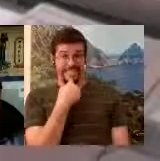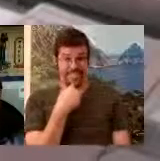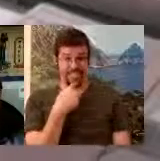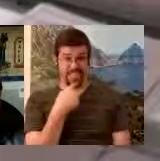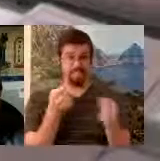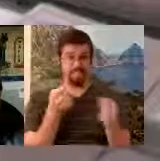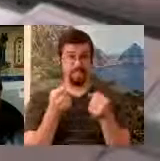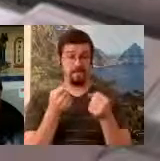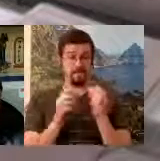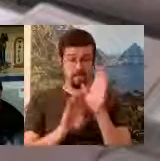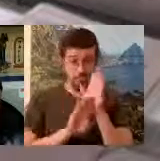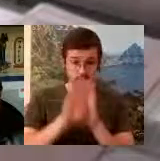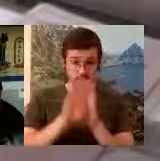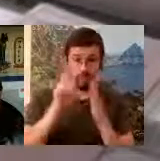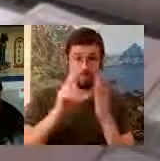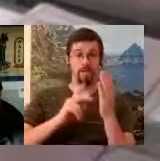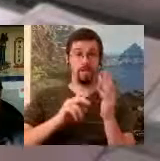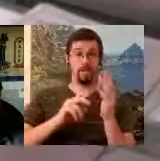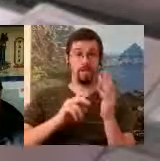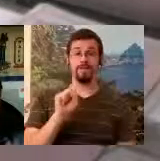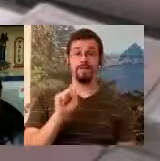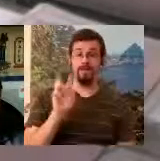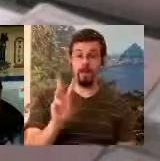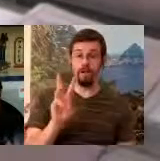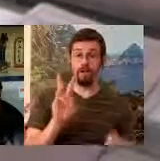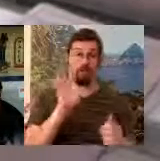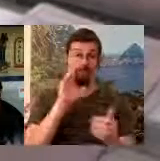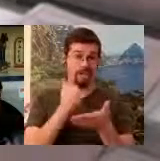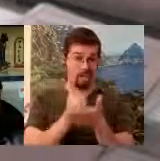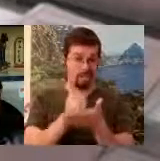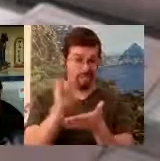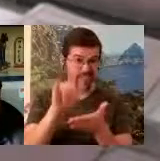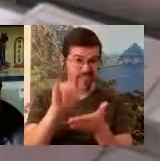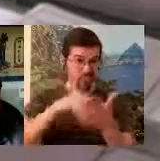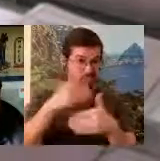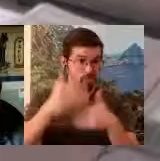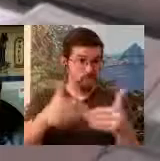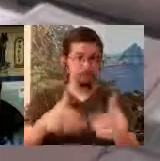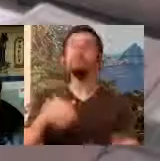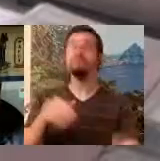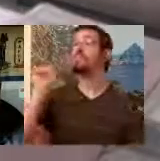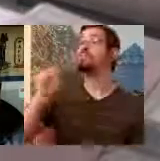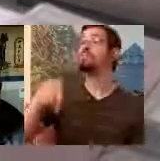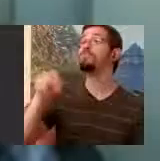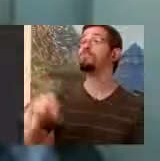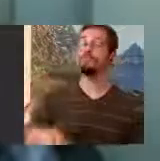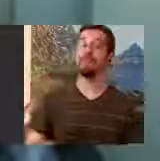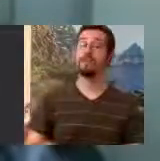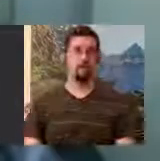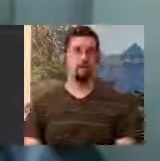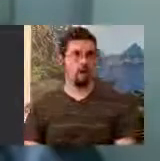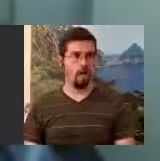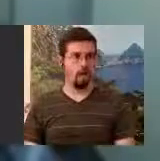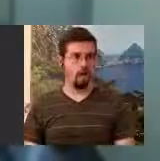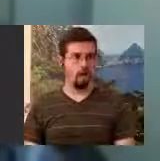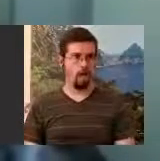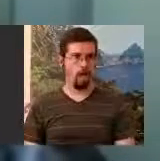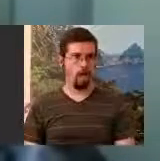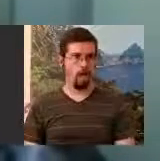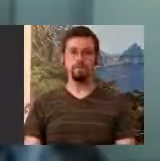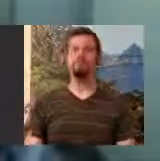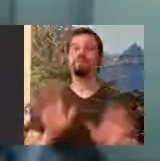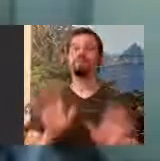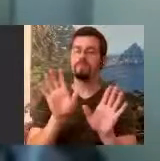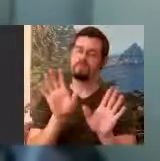to develop software that will help this process along? Yeah. Of course, we already started.